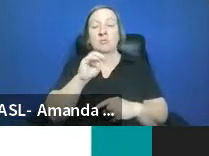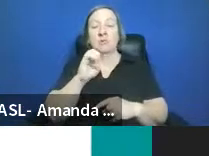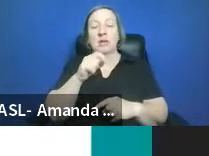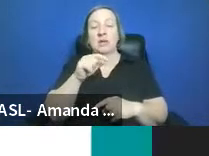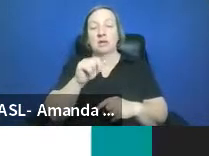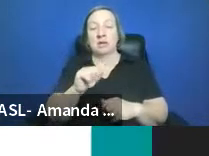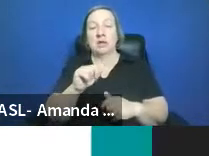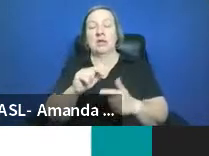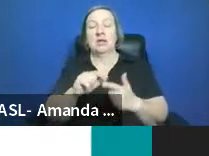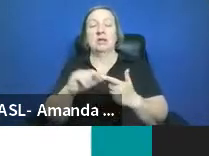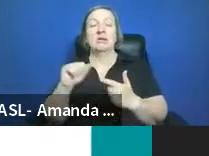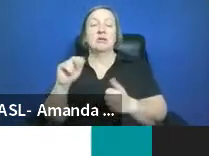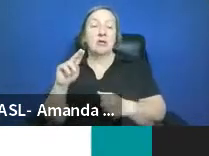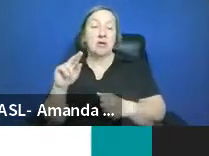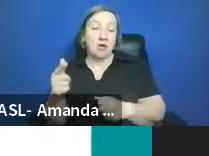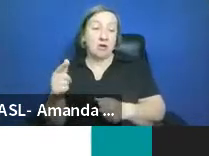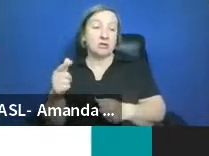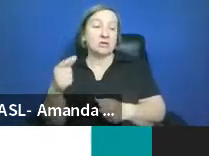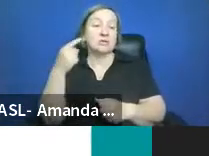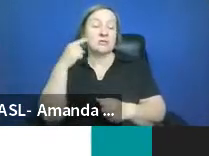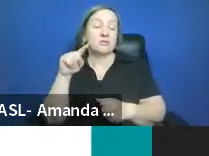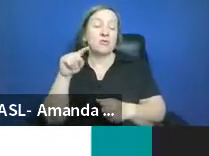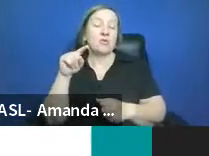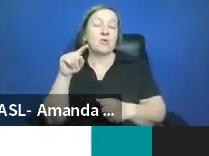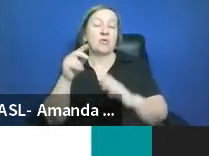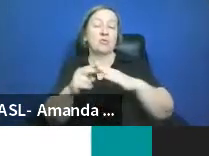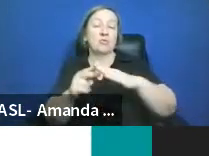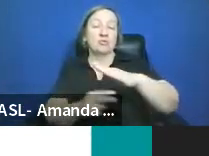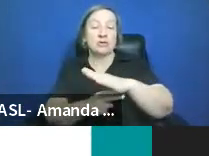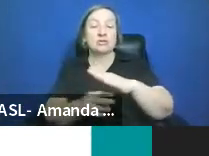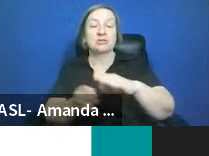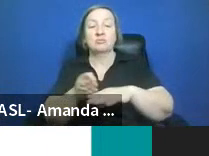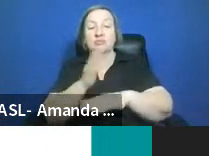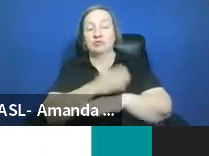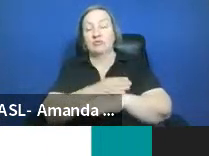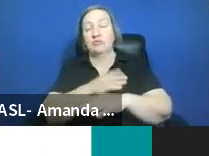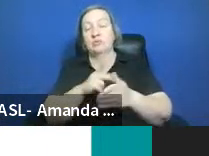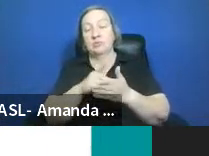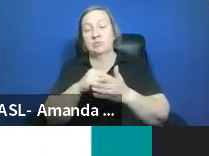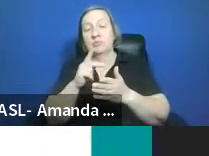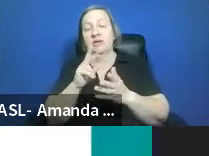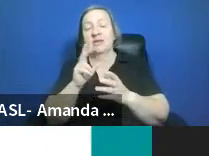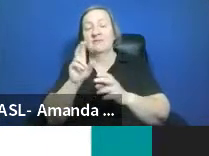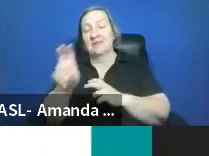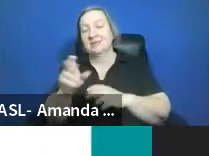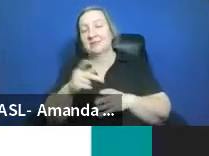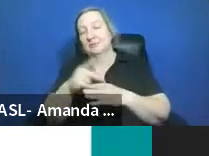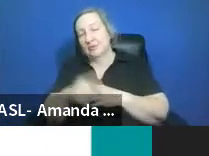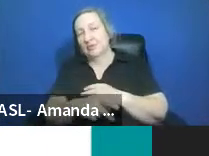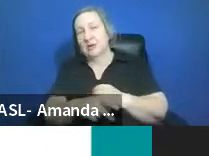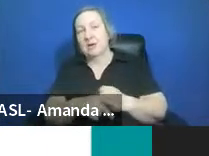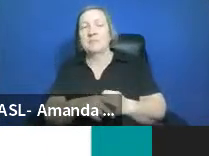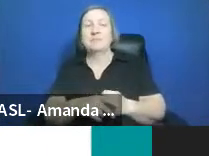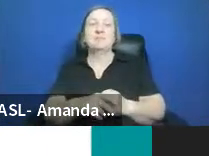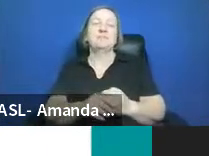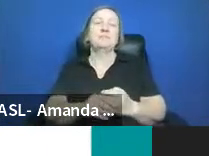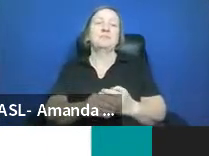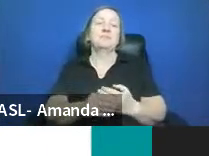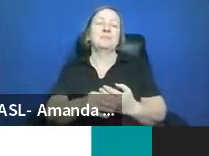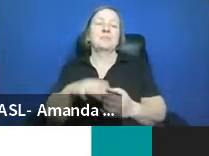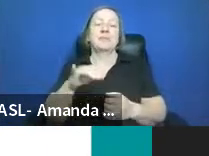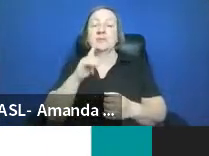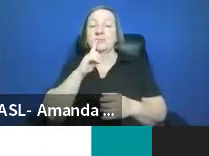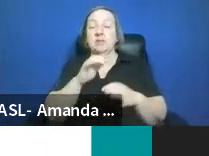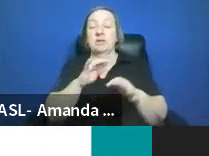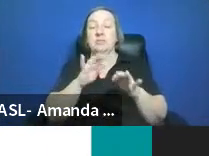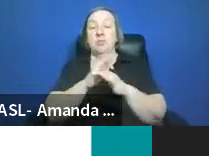August for the bridge improvement program grant or investment program. These are really important for the